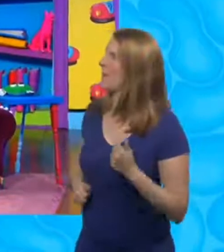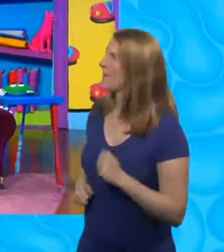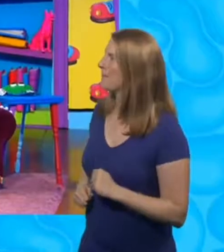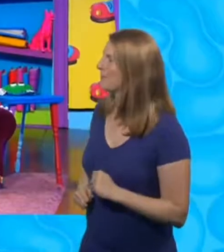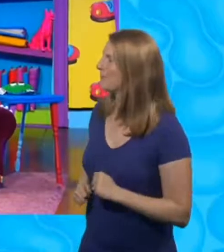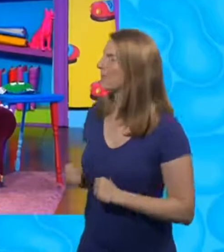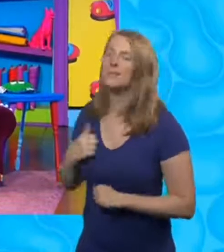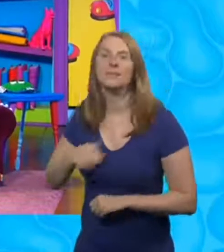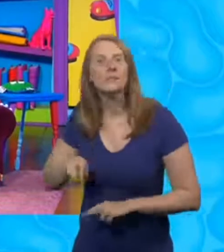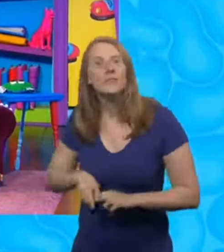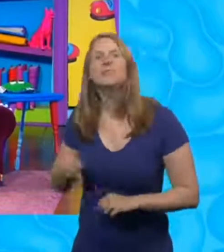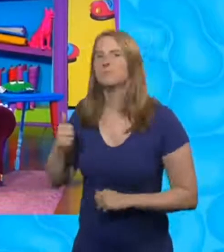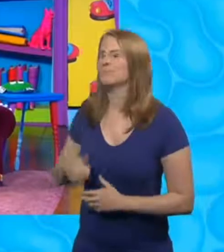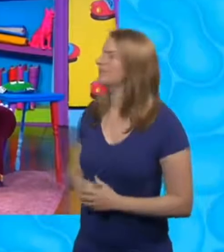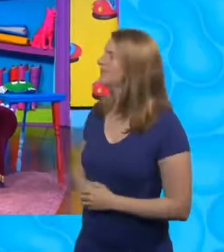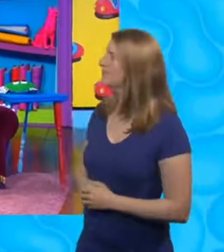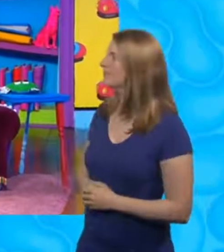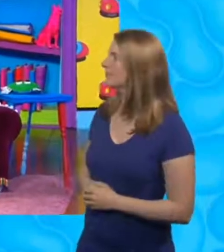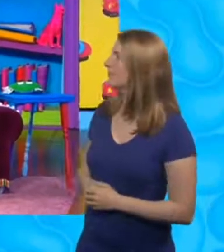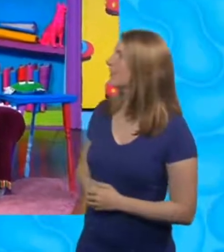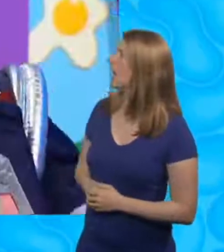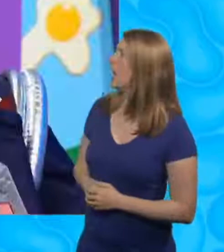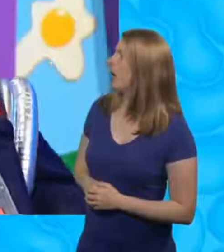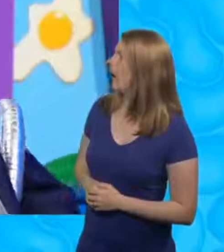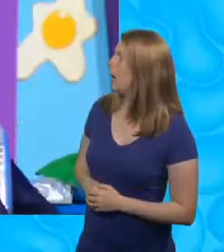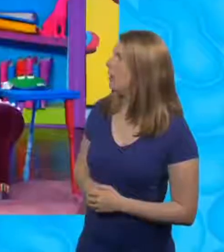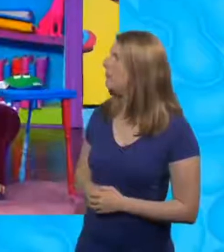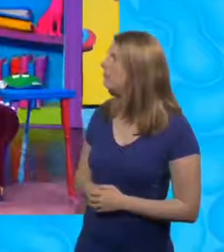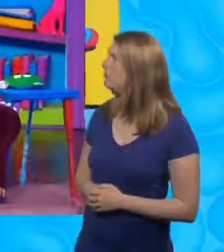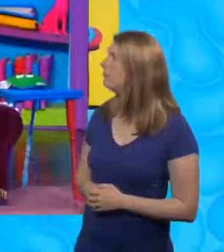All right. May I? Of course, sir. Okay.